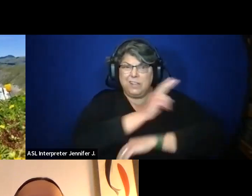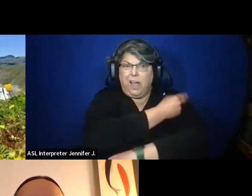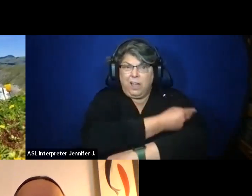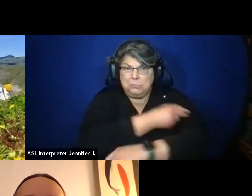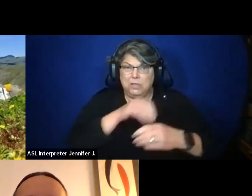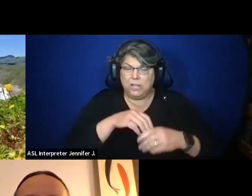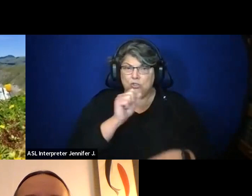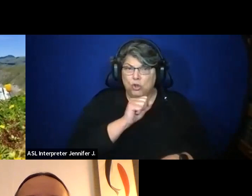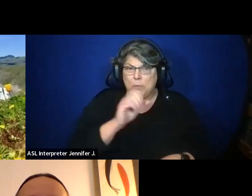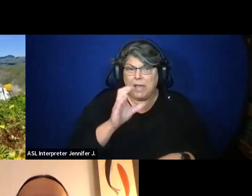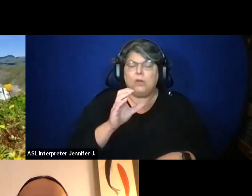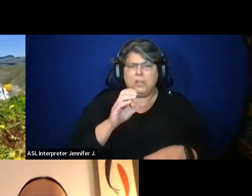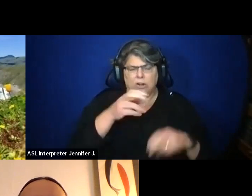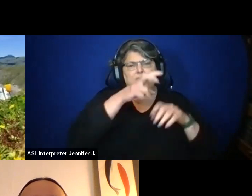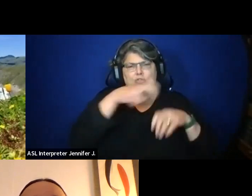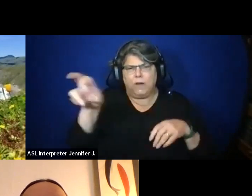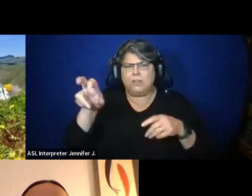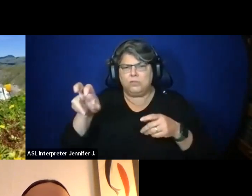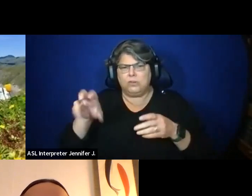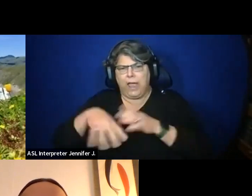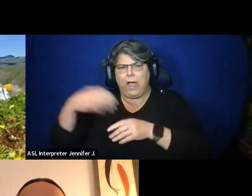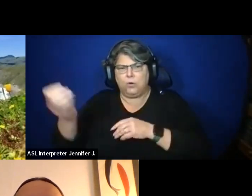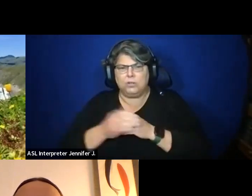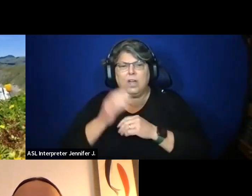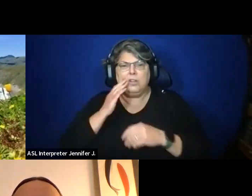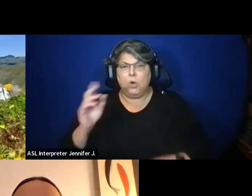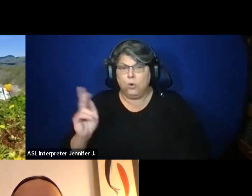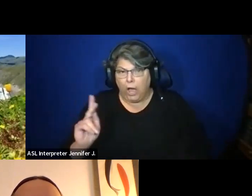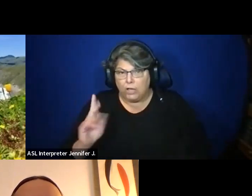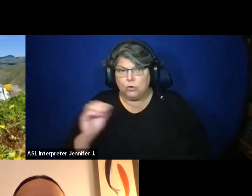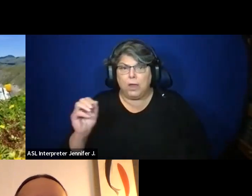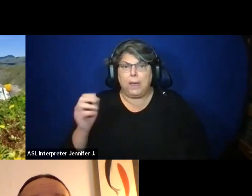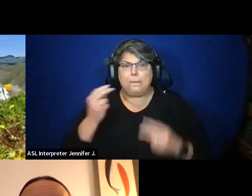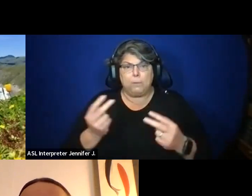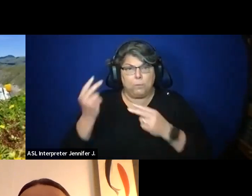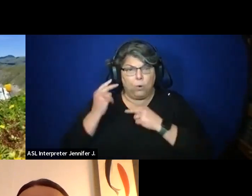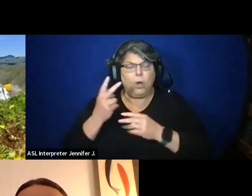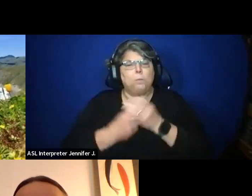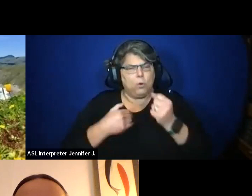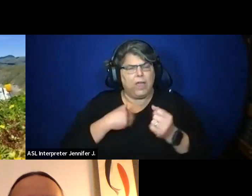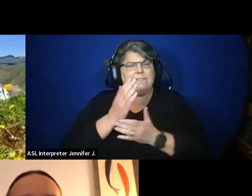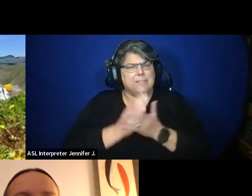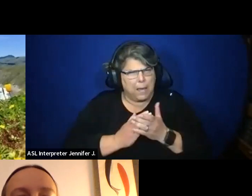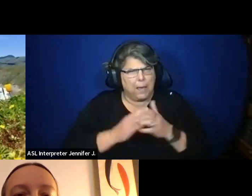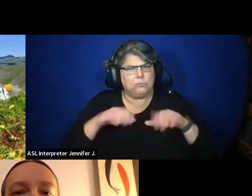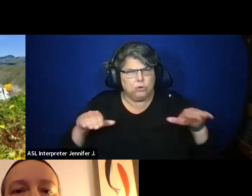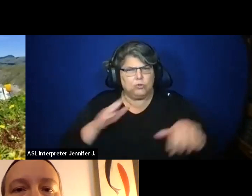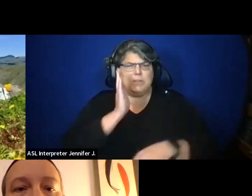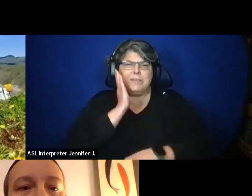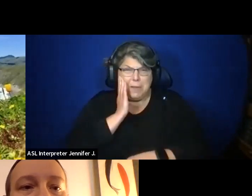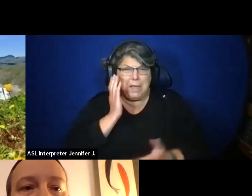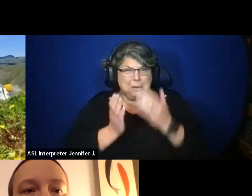get transferred out anyway. I know Kaiser and Memorial both have some pediatric beds and might be talking about expanding them, but I